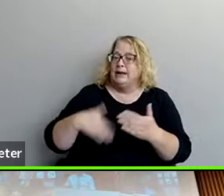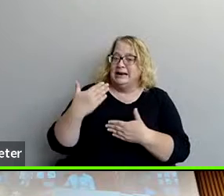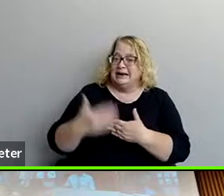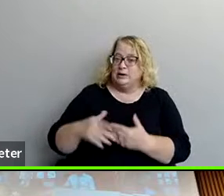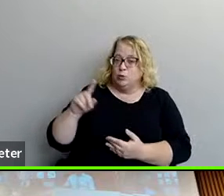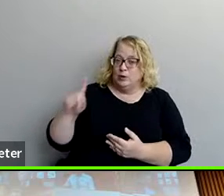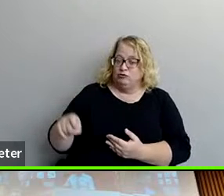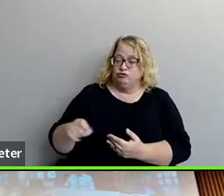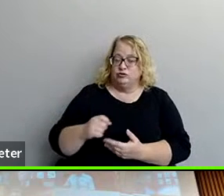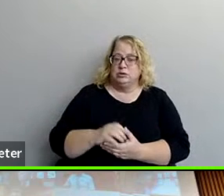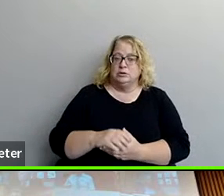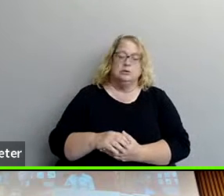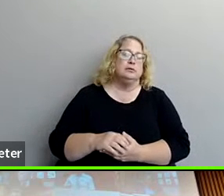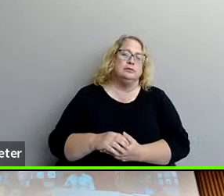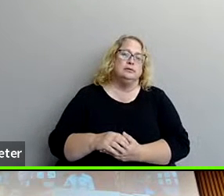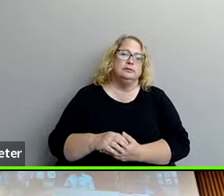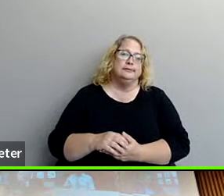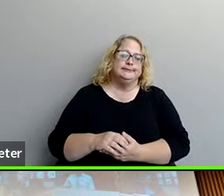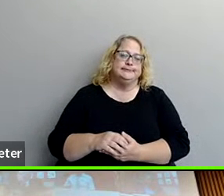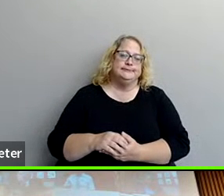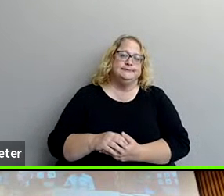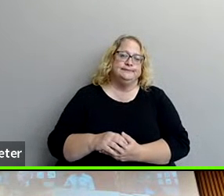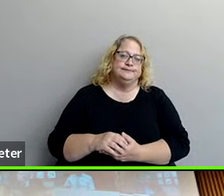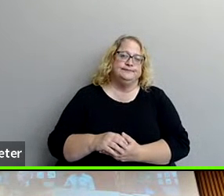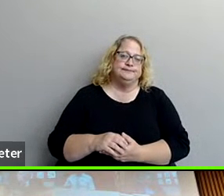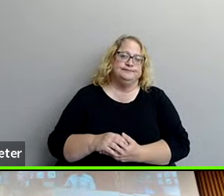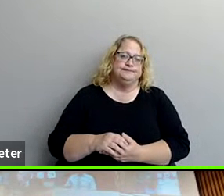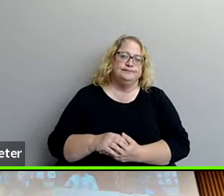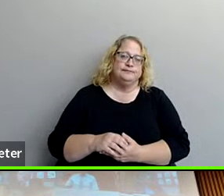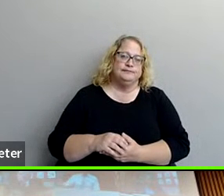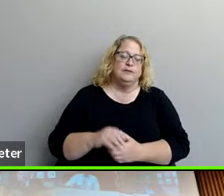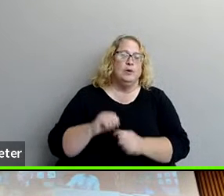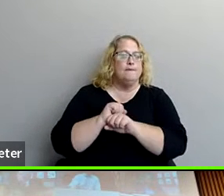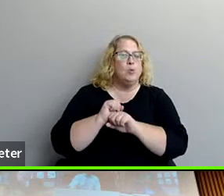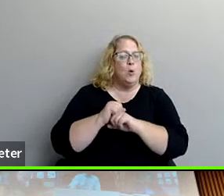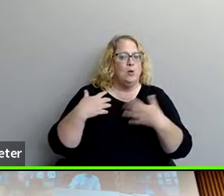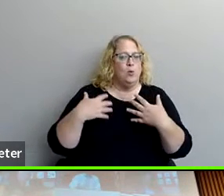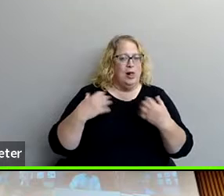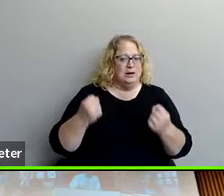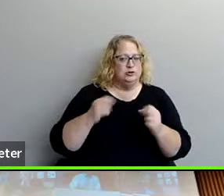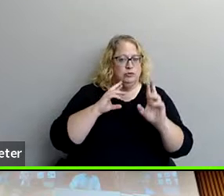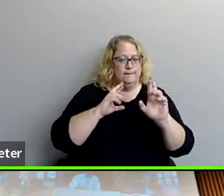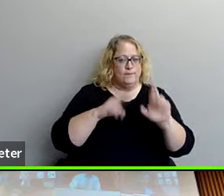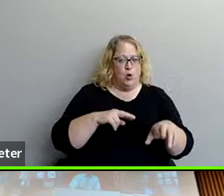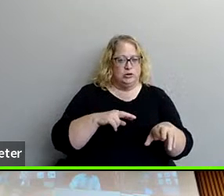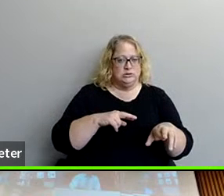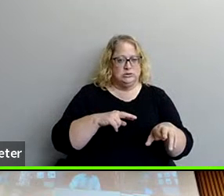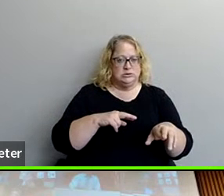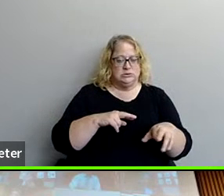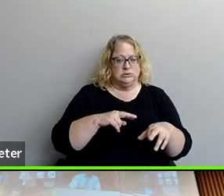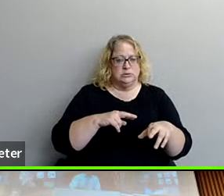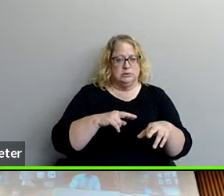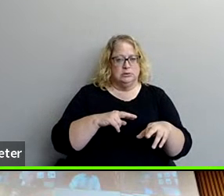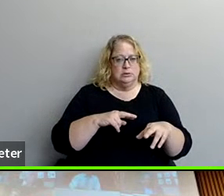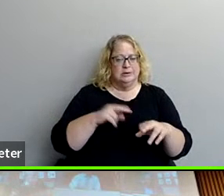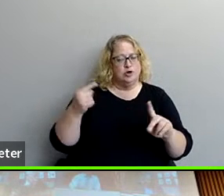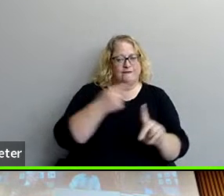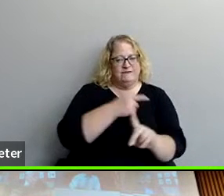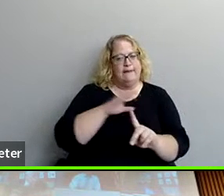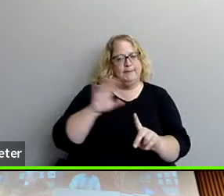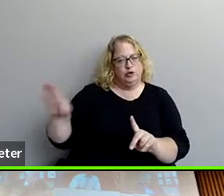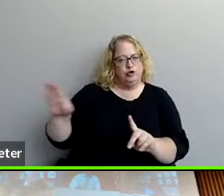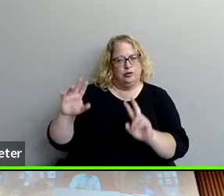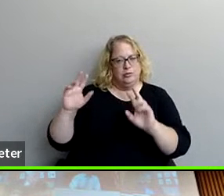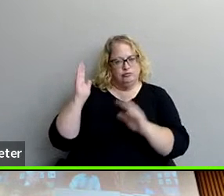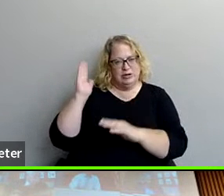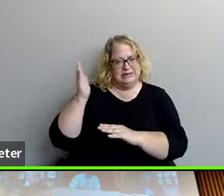The next question was with regards to the employee wellness reports. This is off topic to your